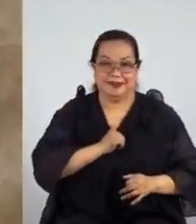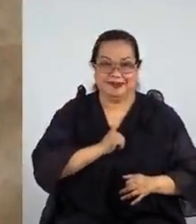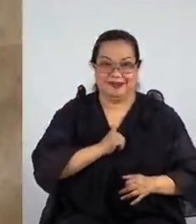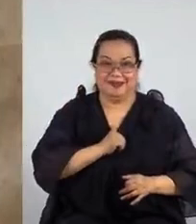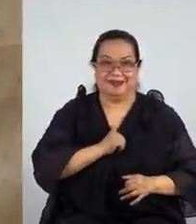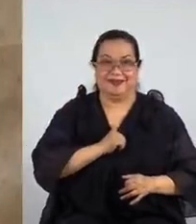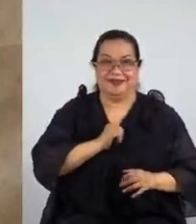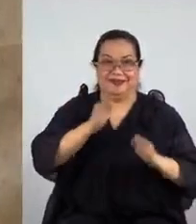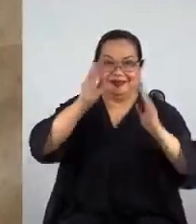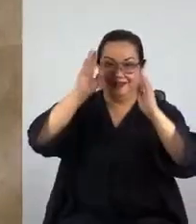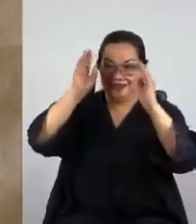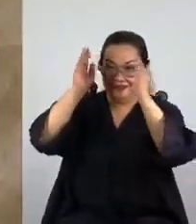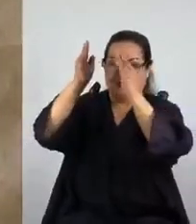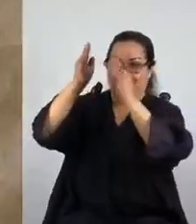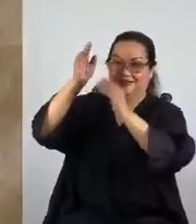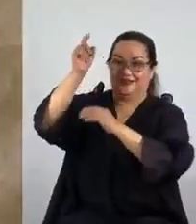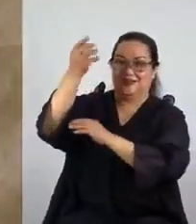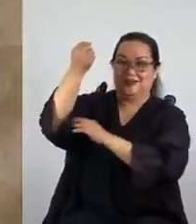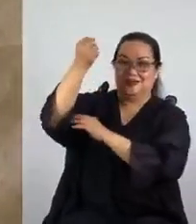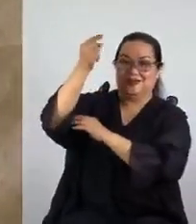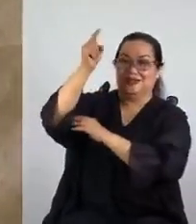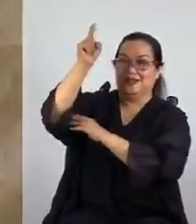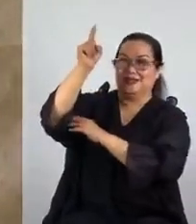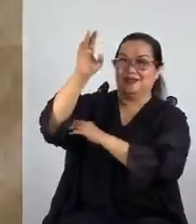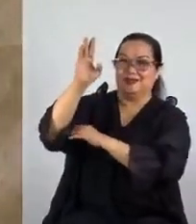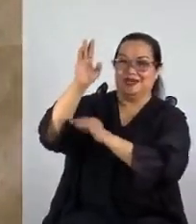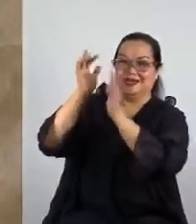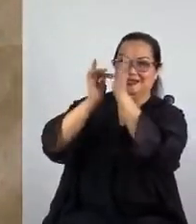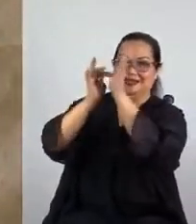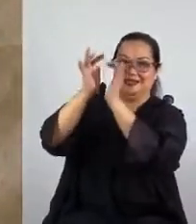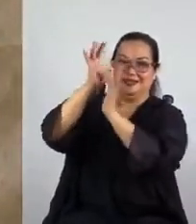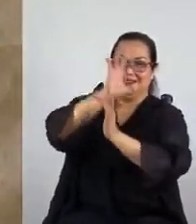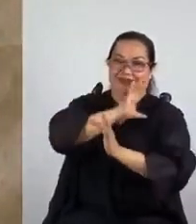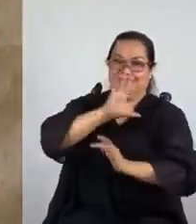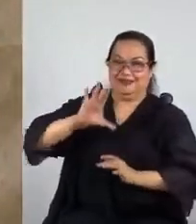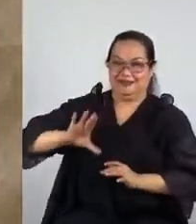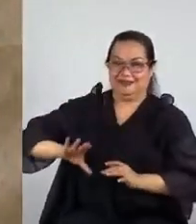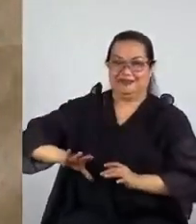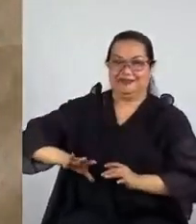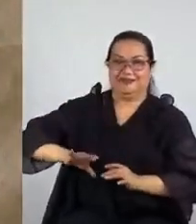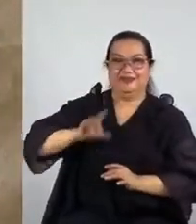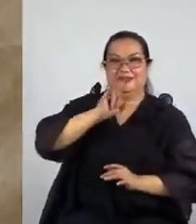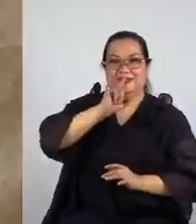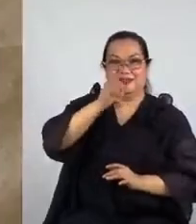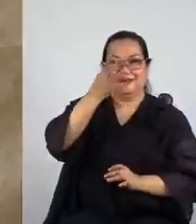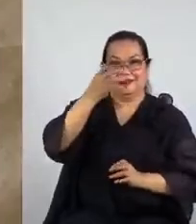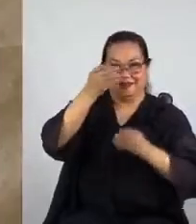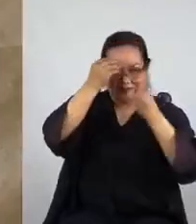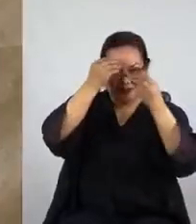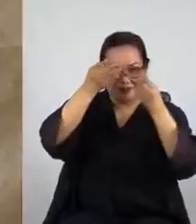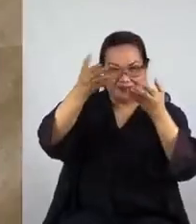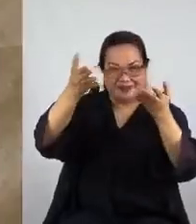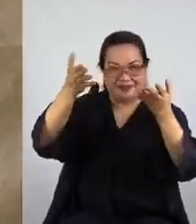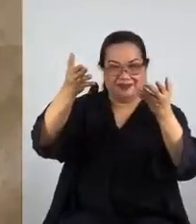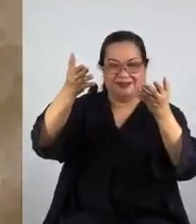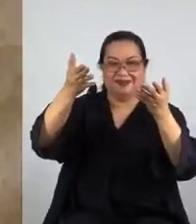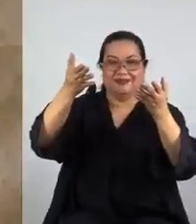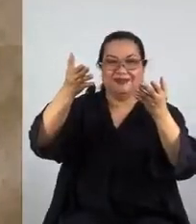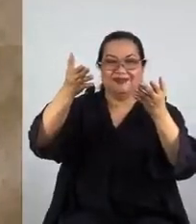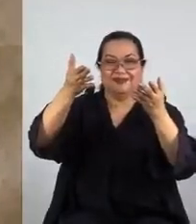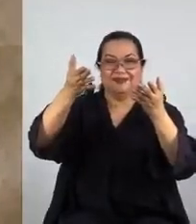He is fixing his eyes on Jesus. And this is the truth I'd like you to have for this